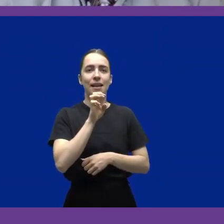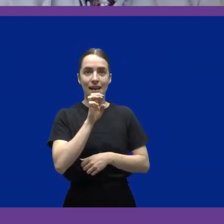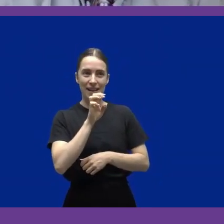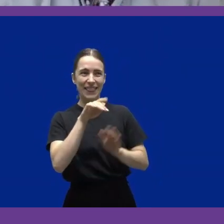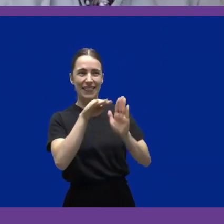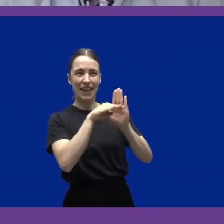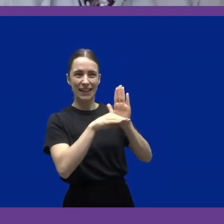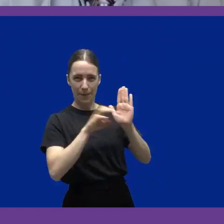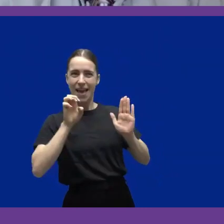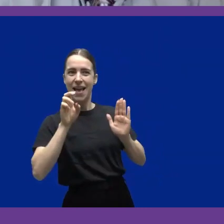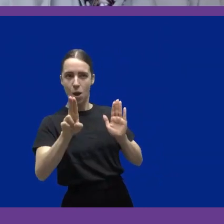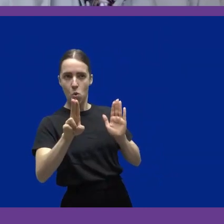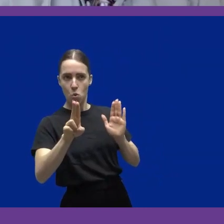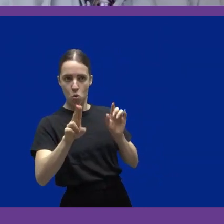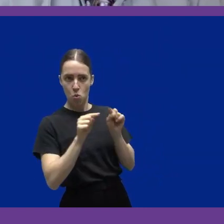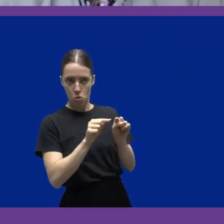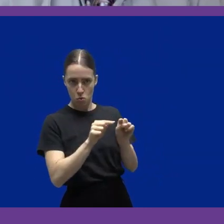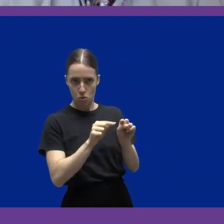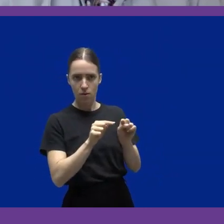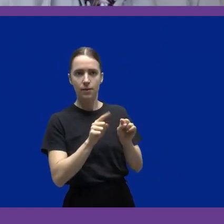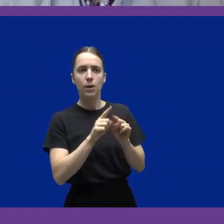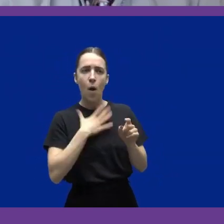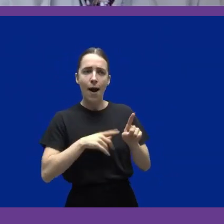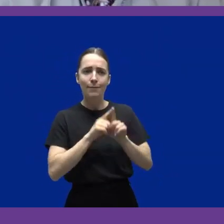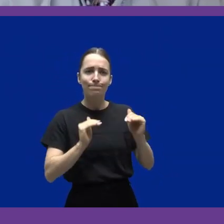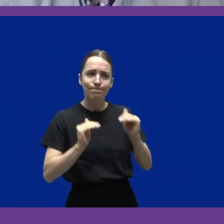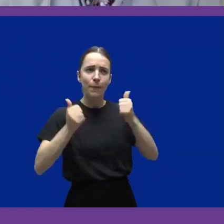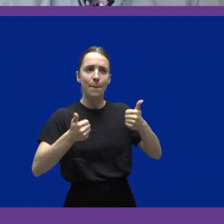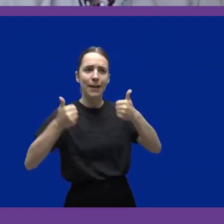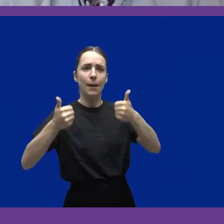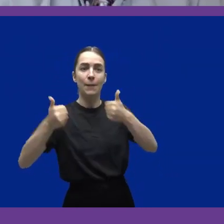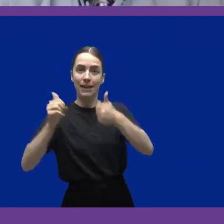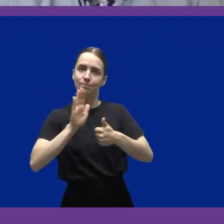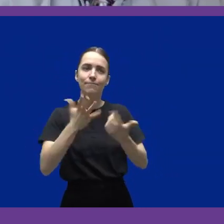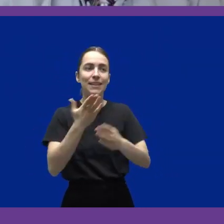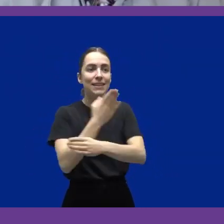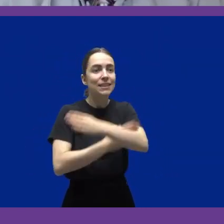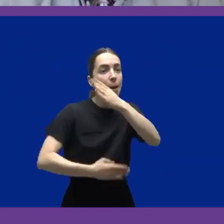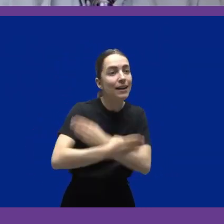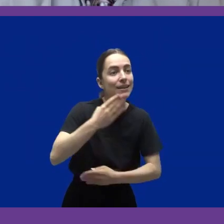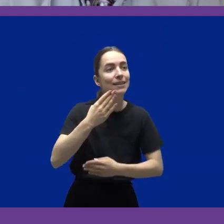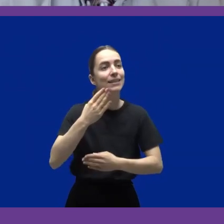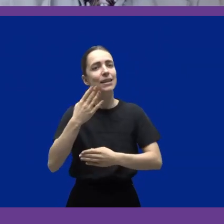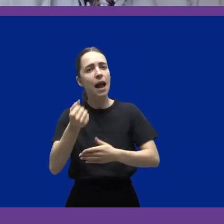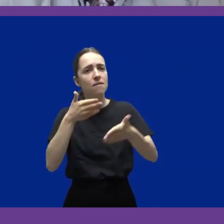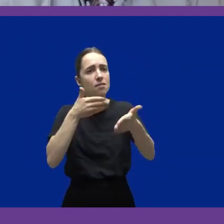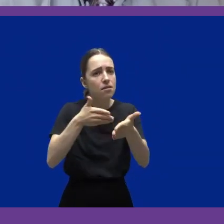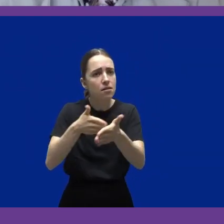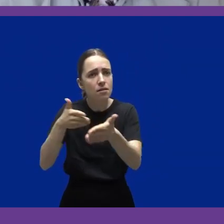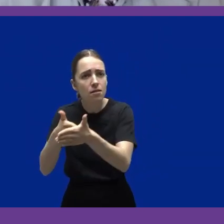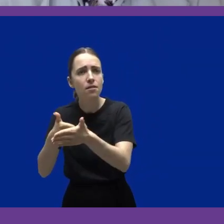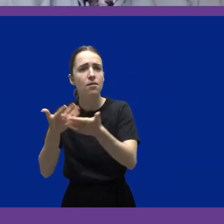and services for persons with disabilities across EU. It has a formal name and especially